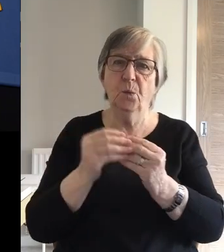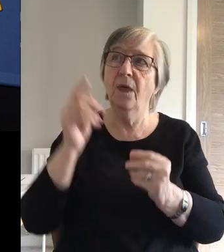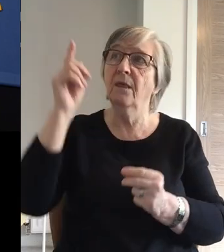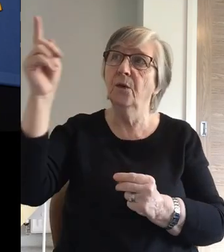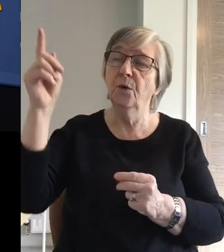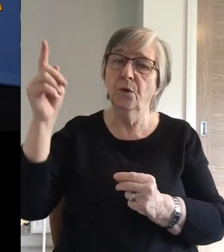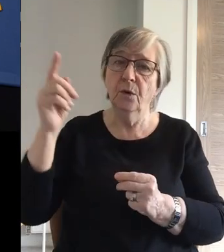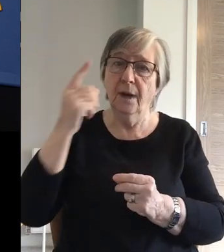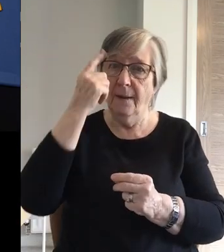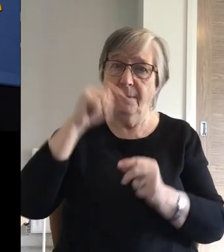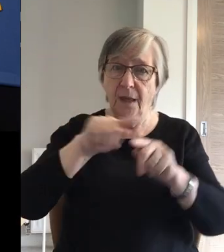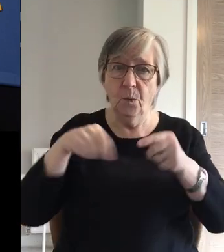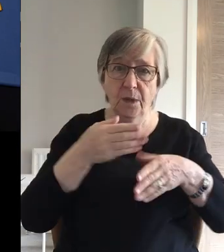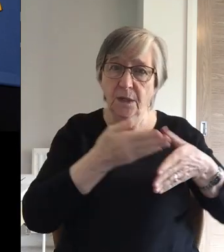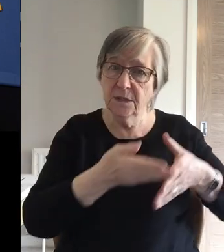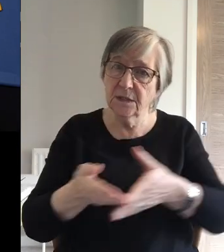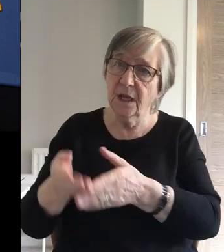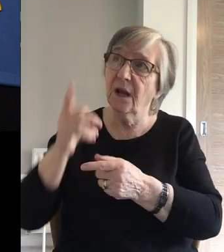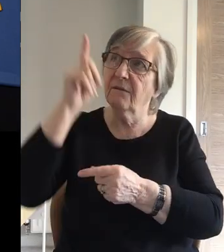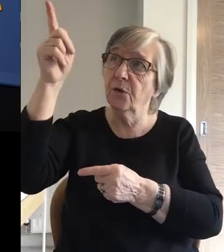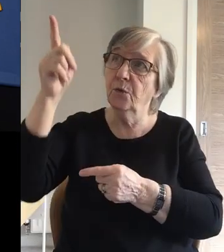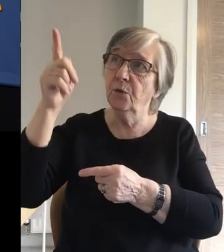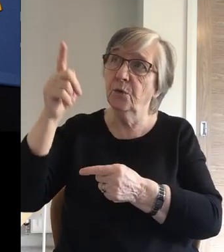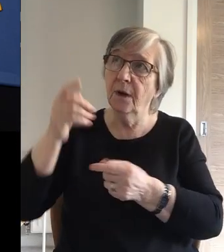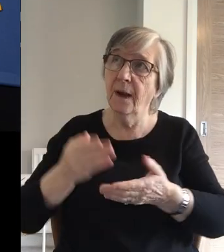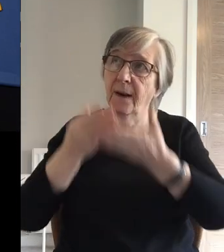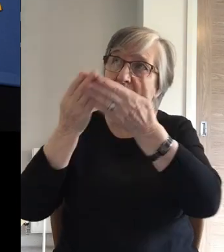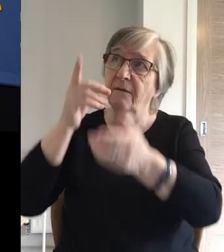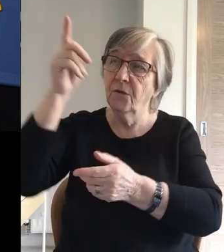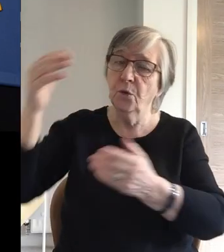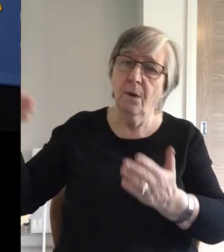And may we serve you in ways that bring you more glory.